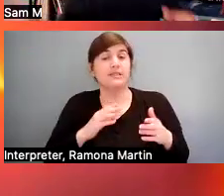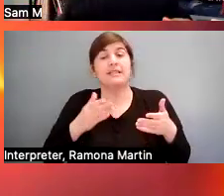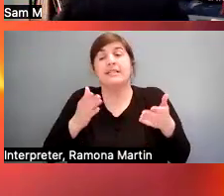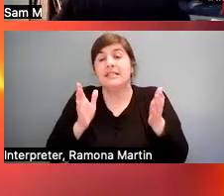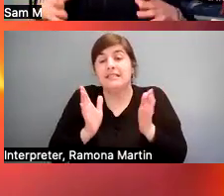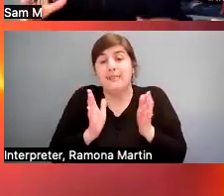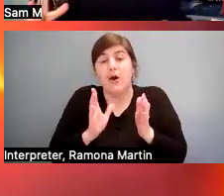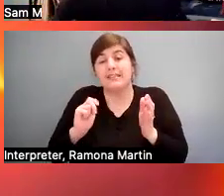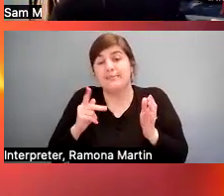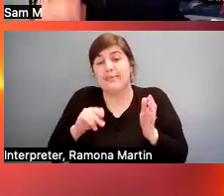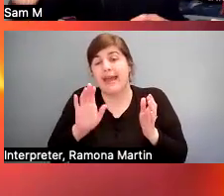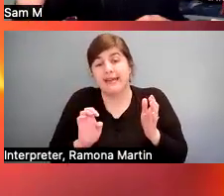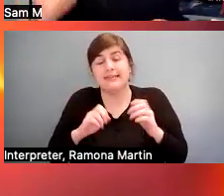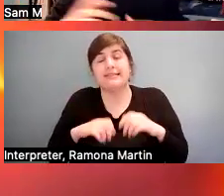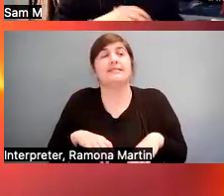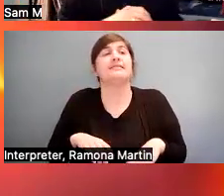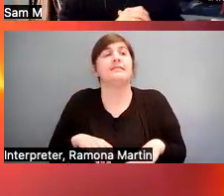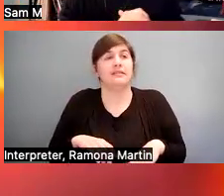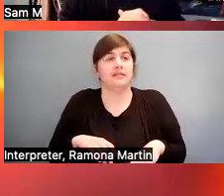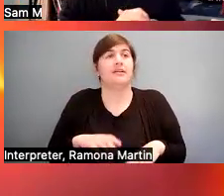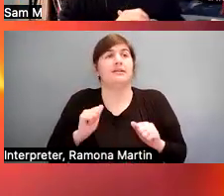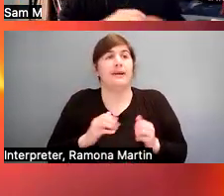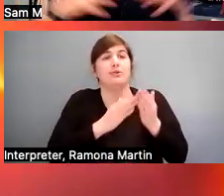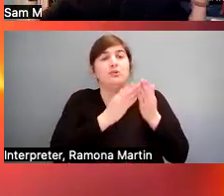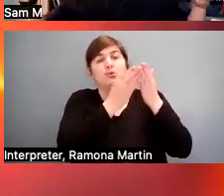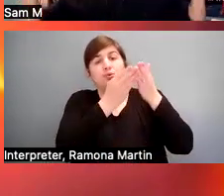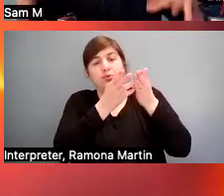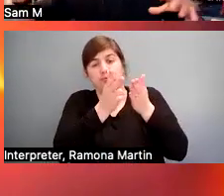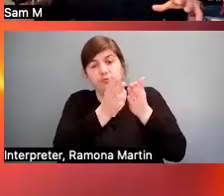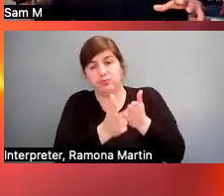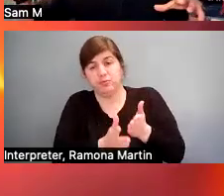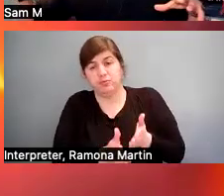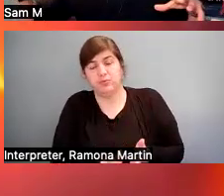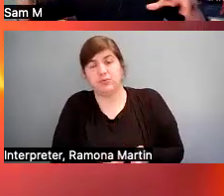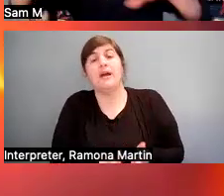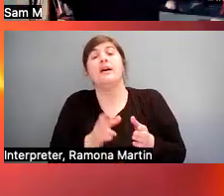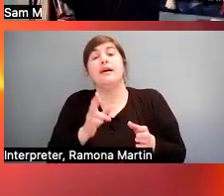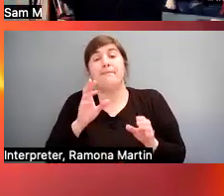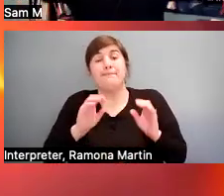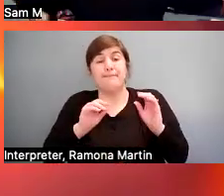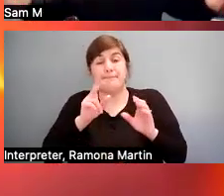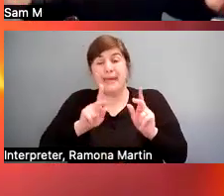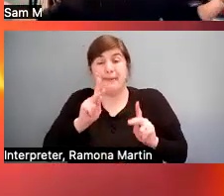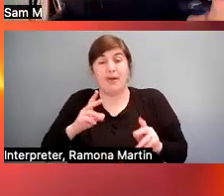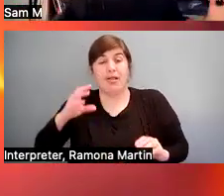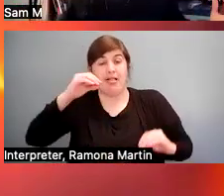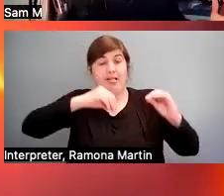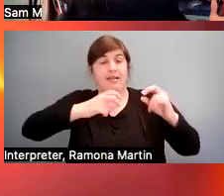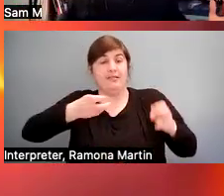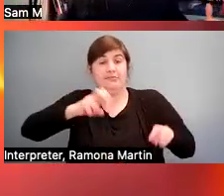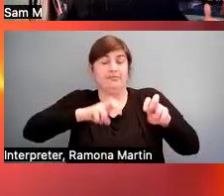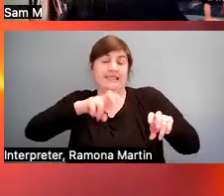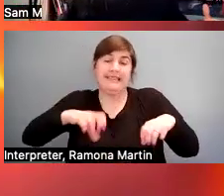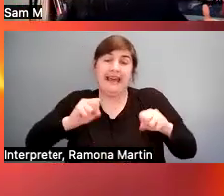couple of scientists and a pilot to go down in the submarine. But when you fit people inside, you have to take up